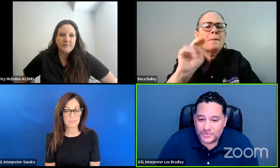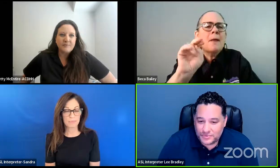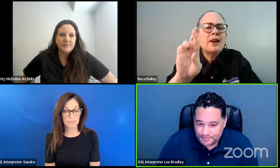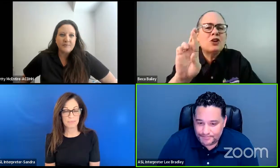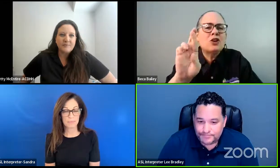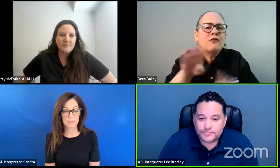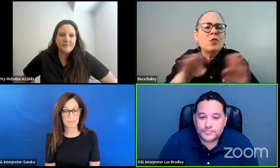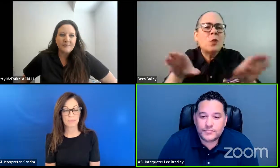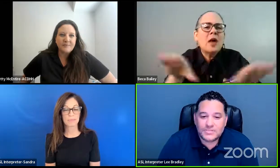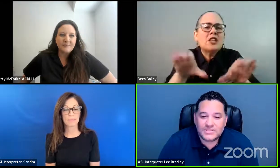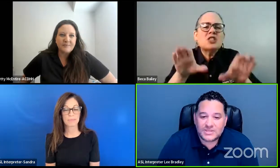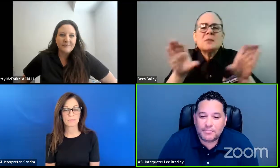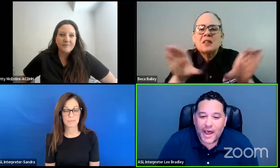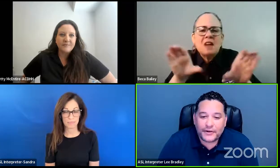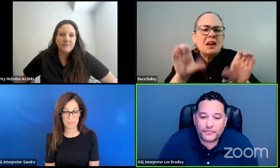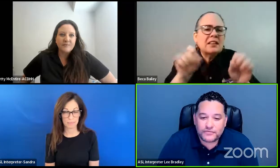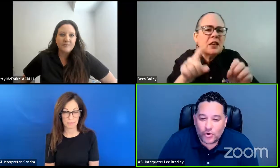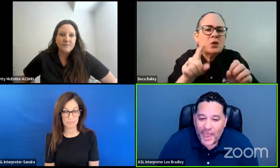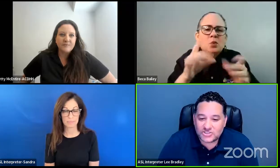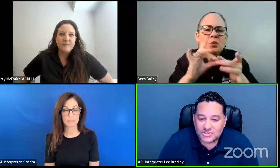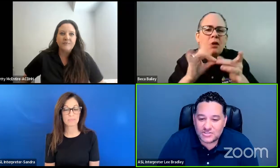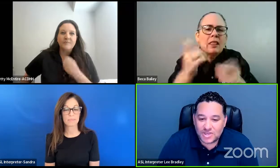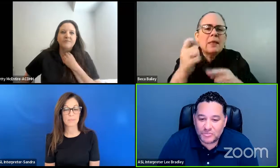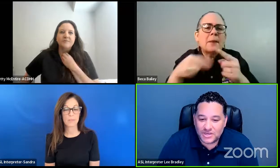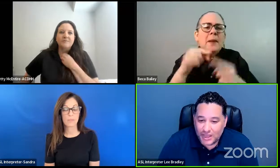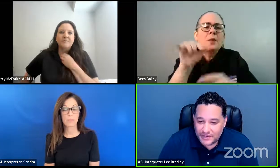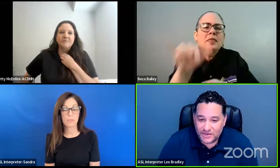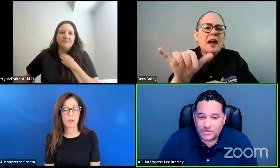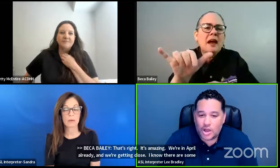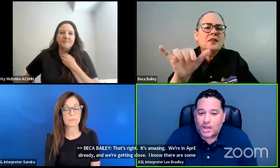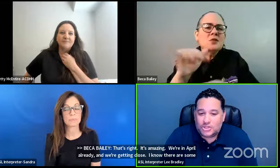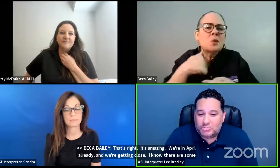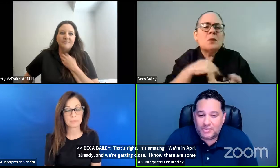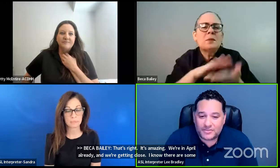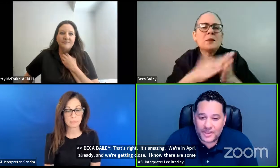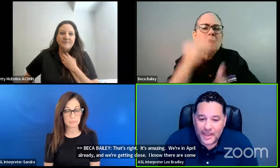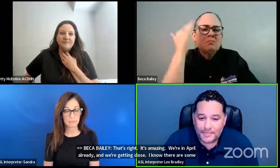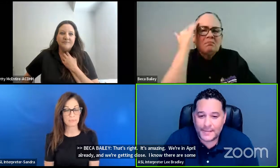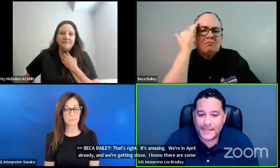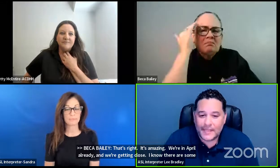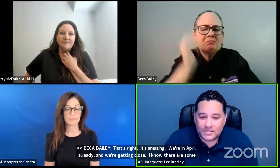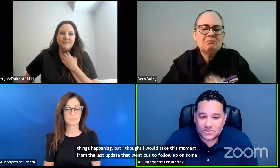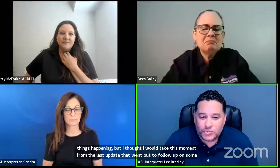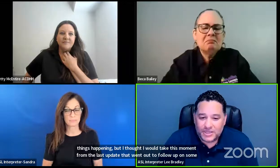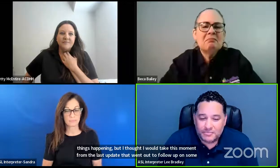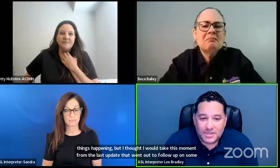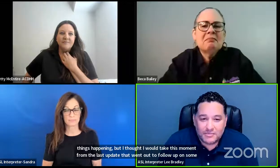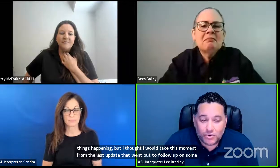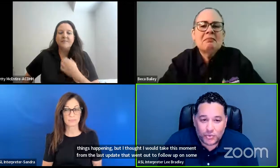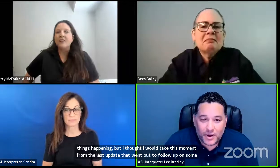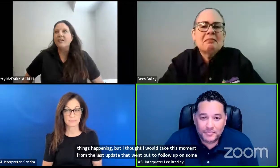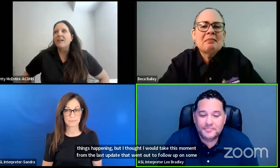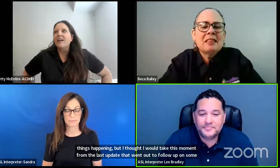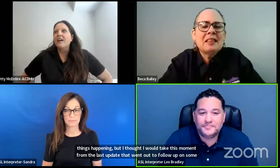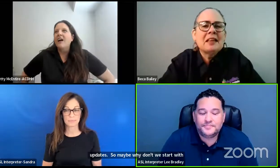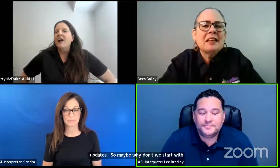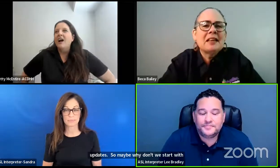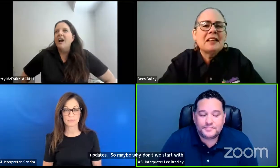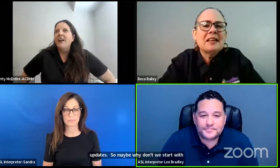start with some minor floor actions that are being done. Can you talk a little bit about that so we can be more